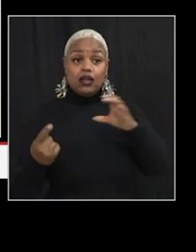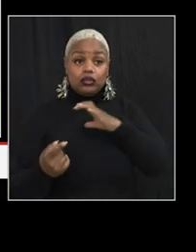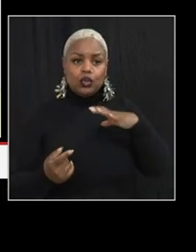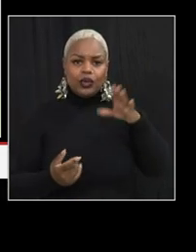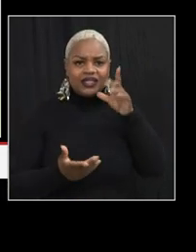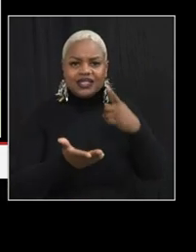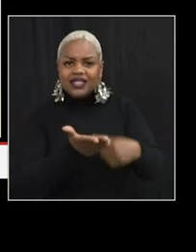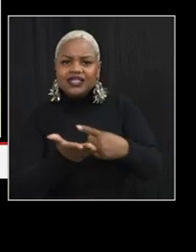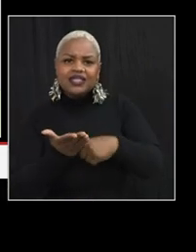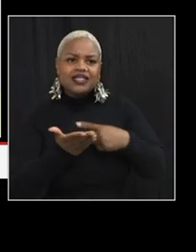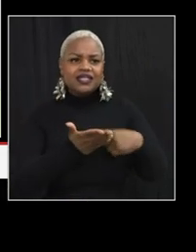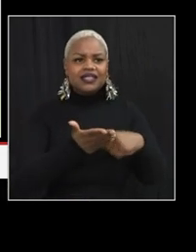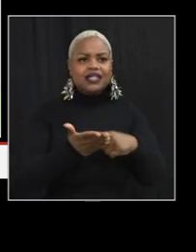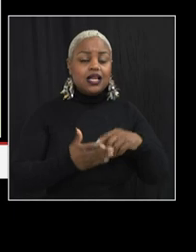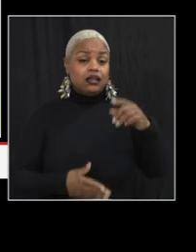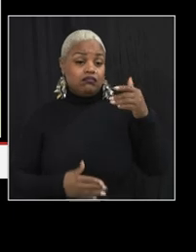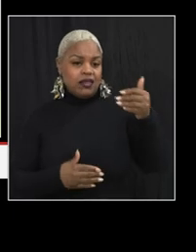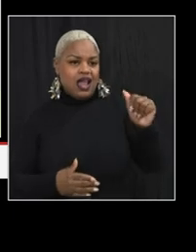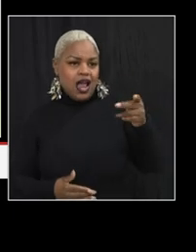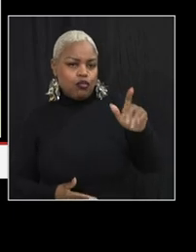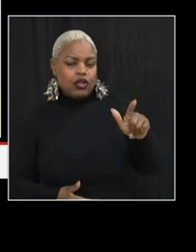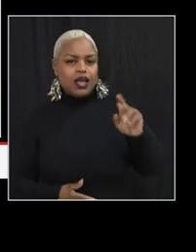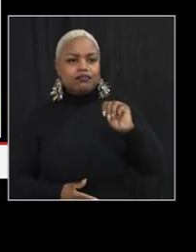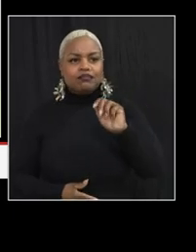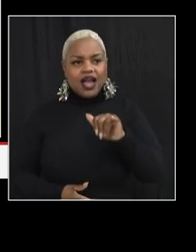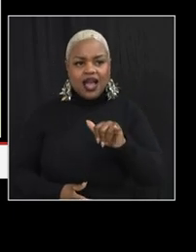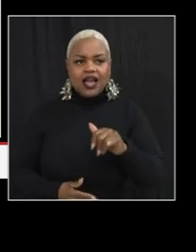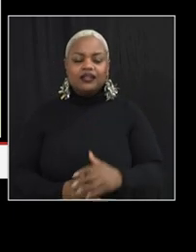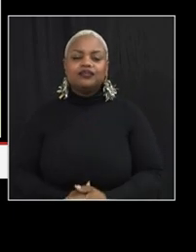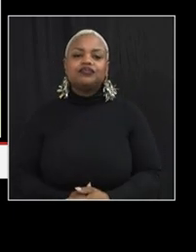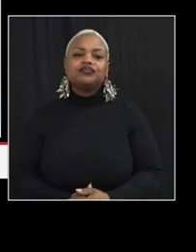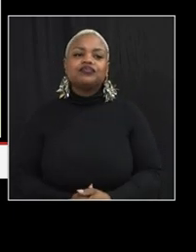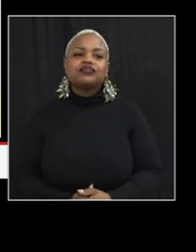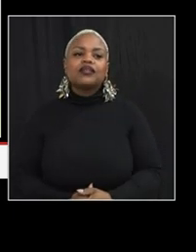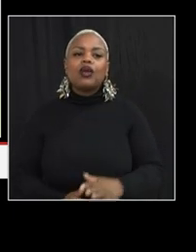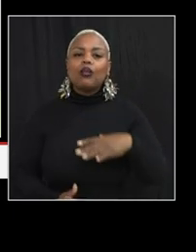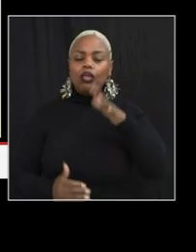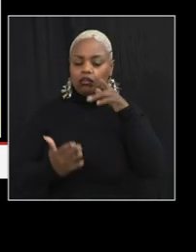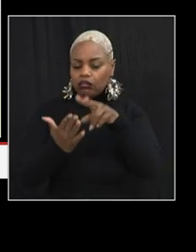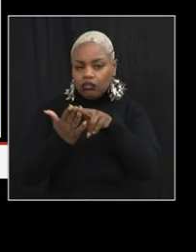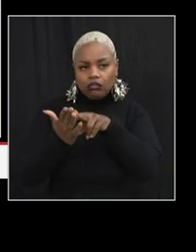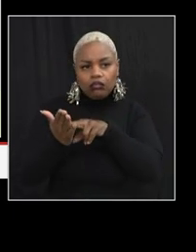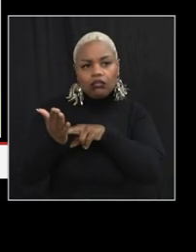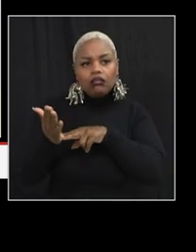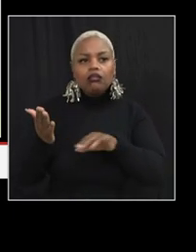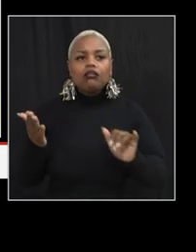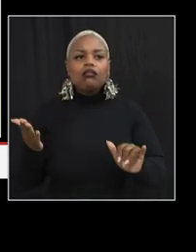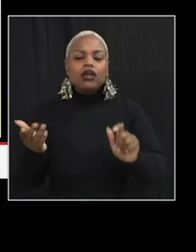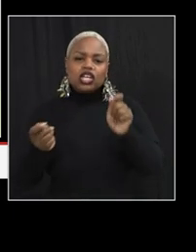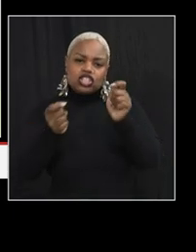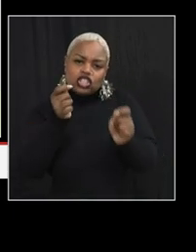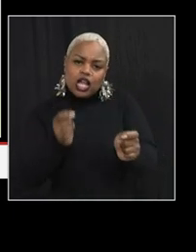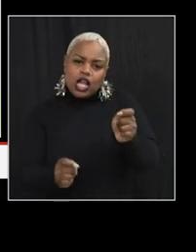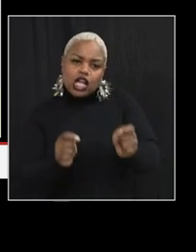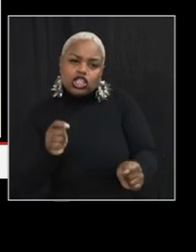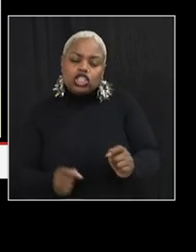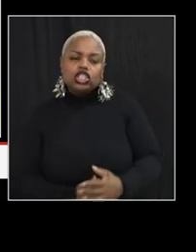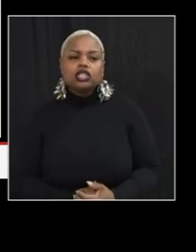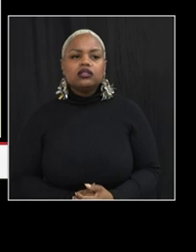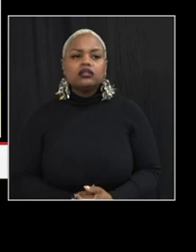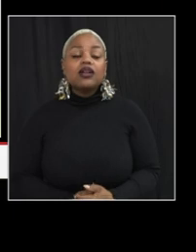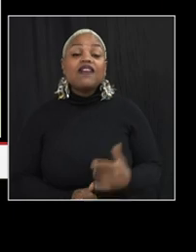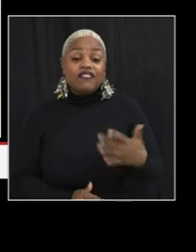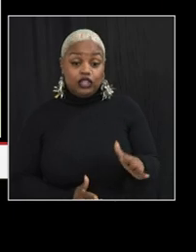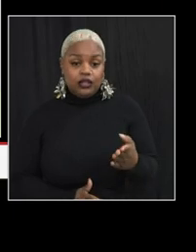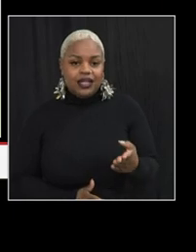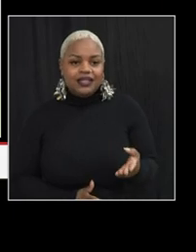and then what they do is they mark up the mayor's budget and they give it to the chair of the council. The final budget is then established